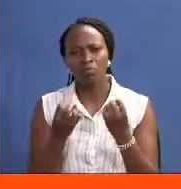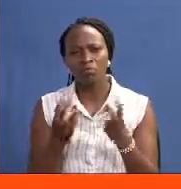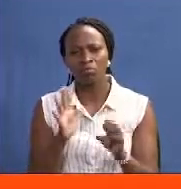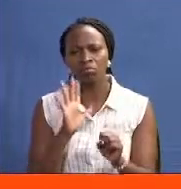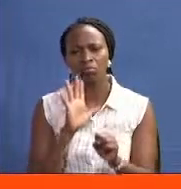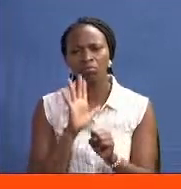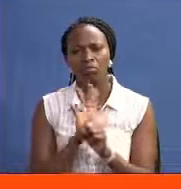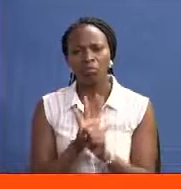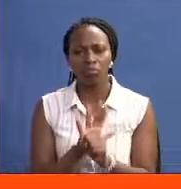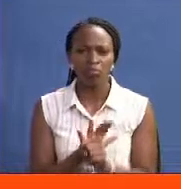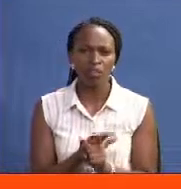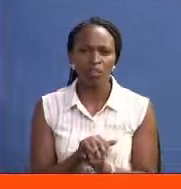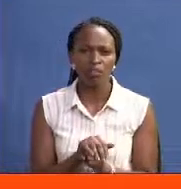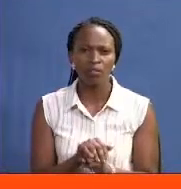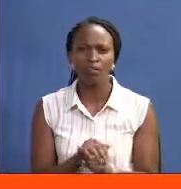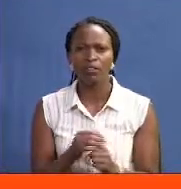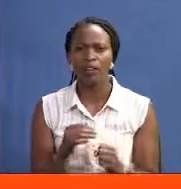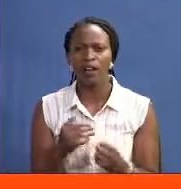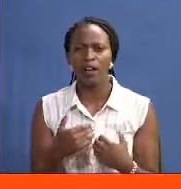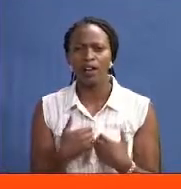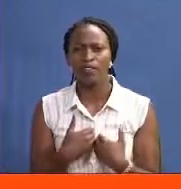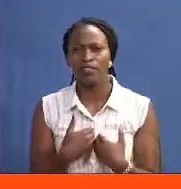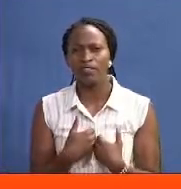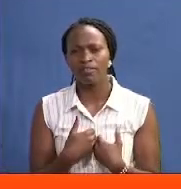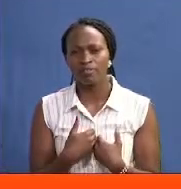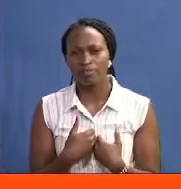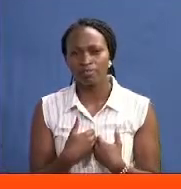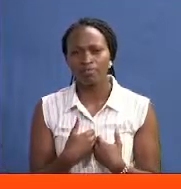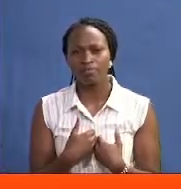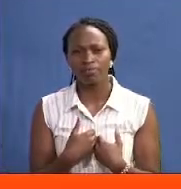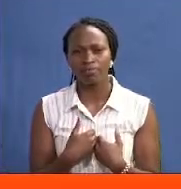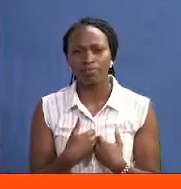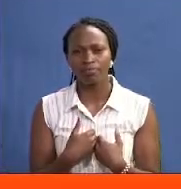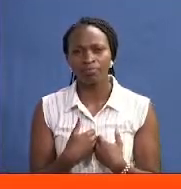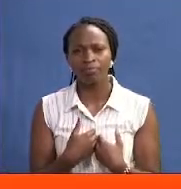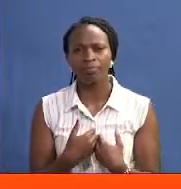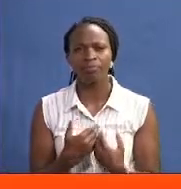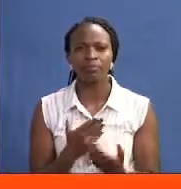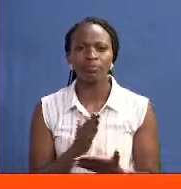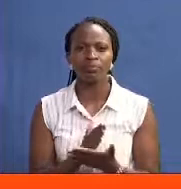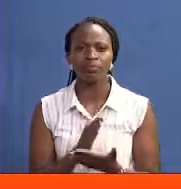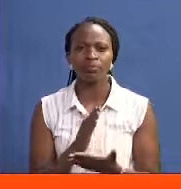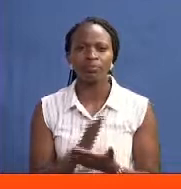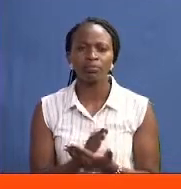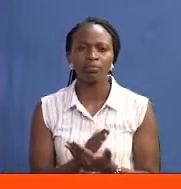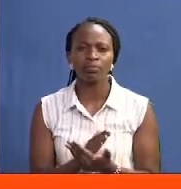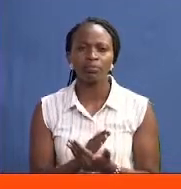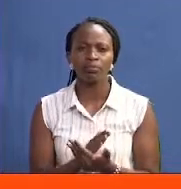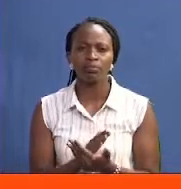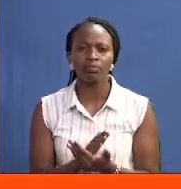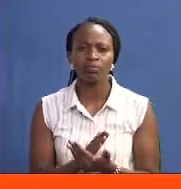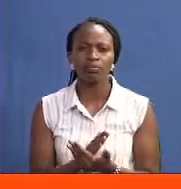just unregulated. I think there is a risk, to be honest, that we will erode a lot of